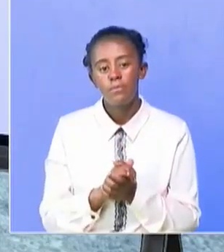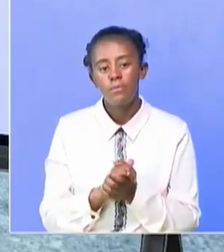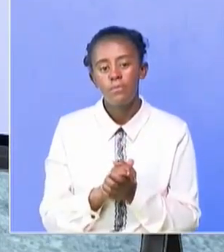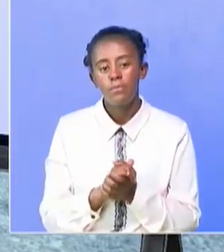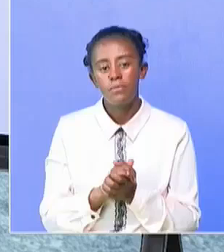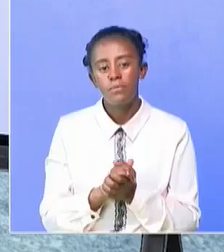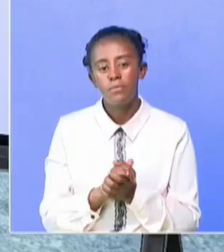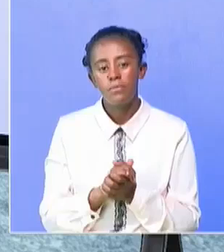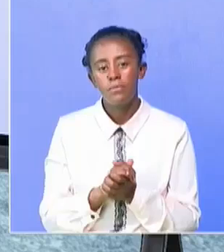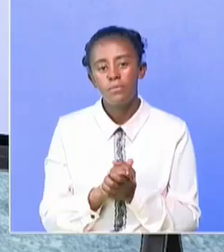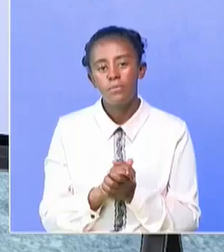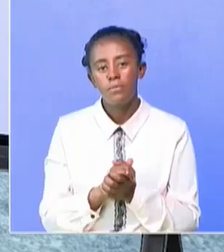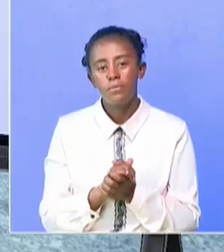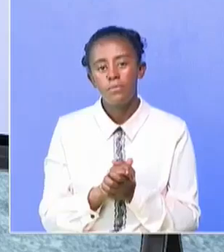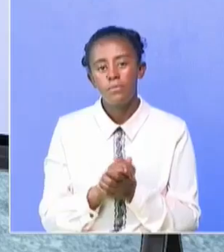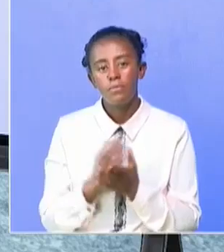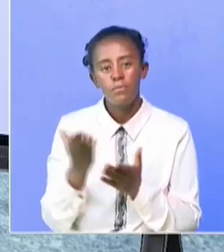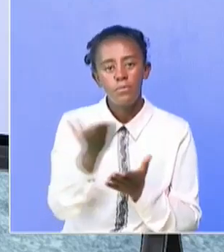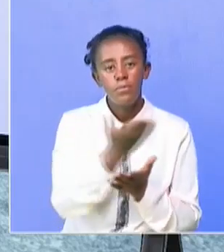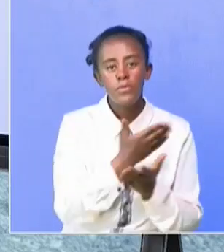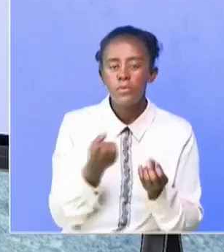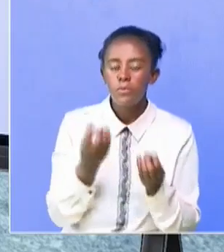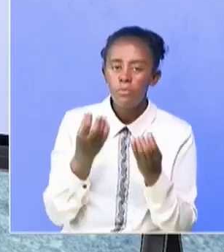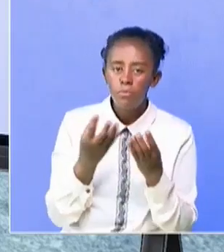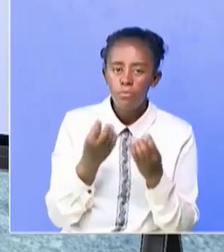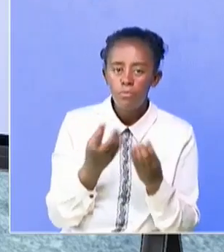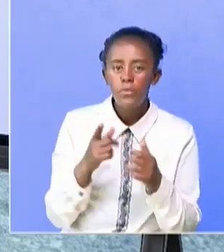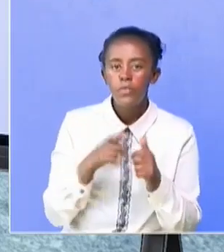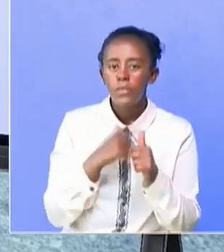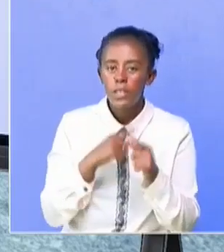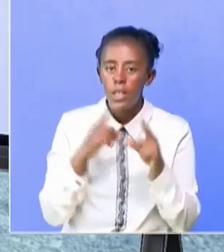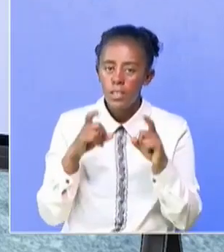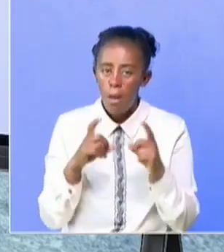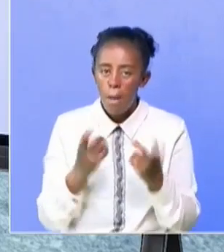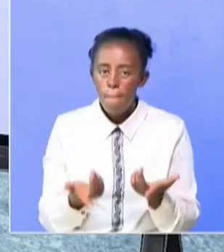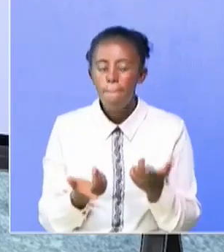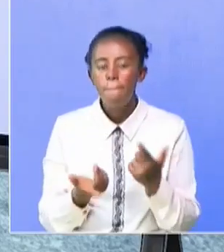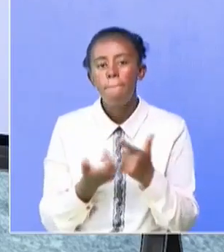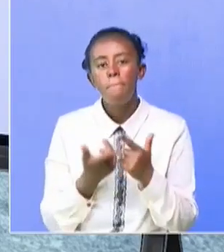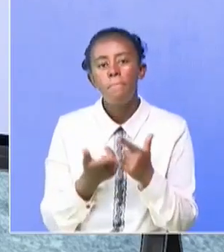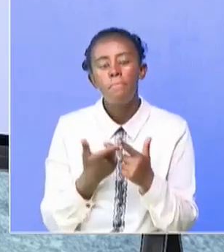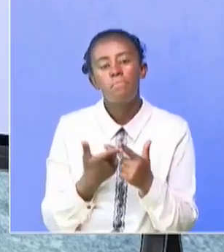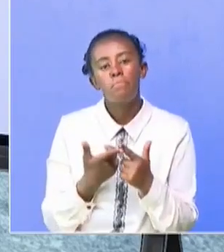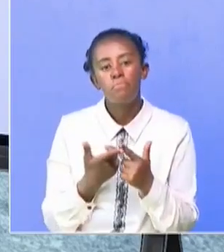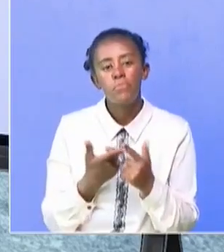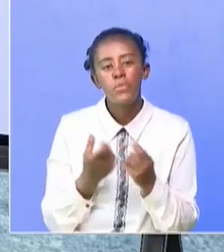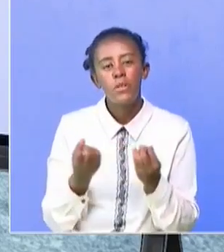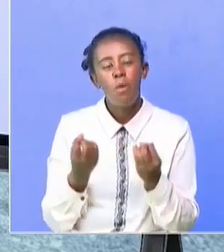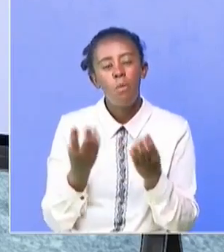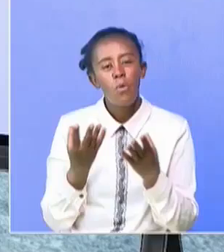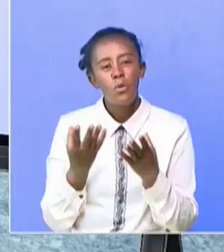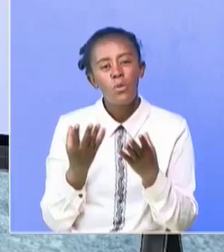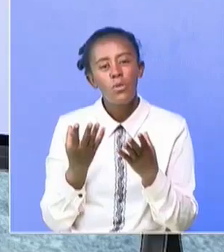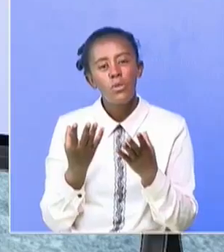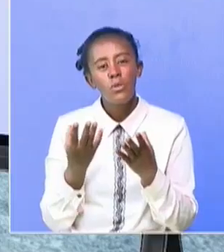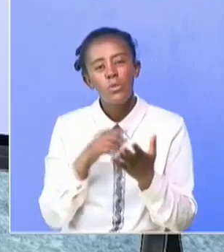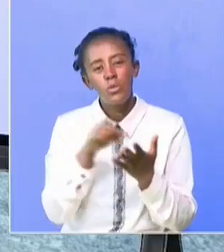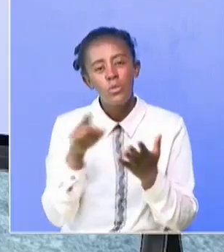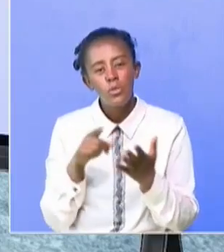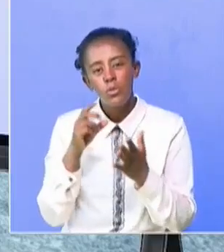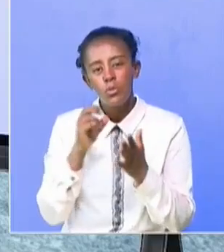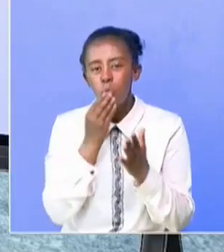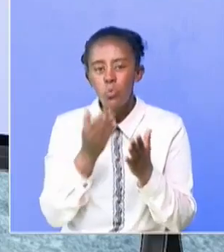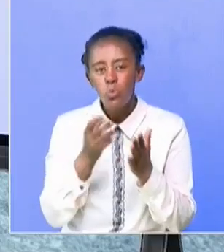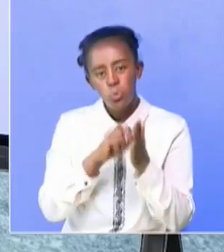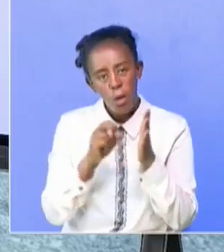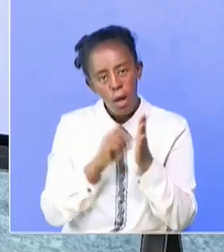students have they taken the first exam? Okay? How many have them scored good